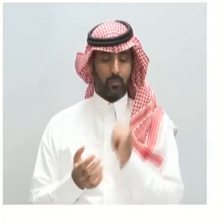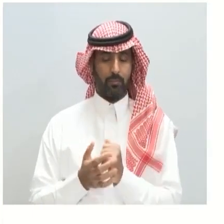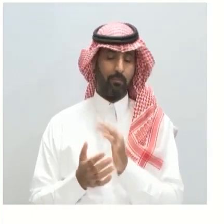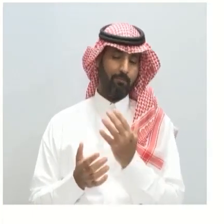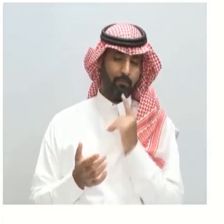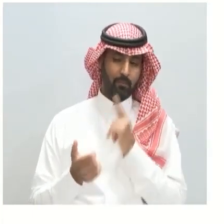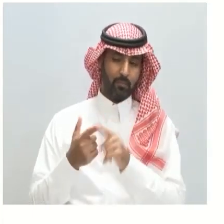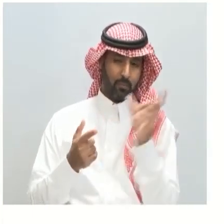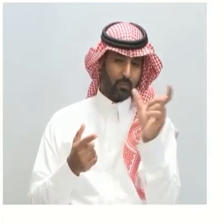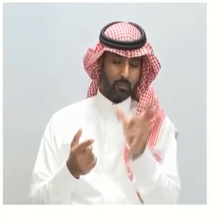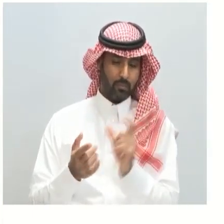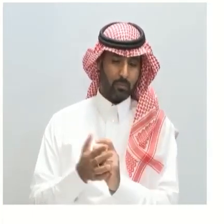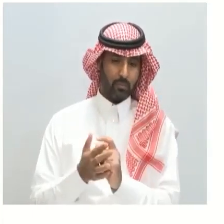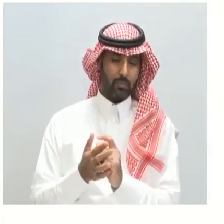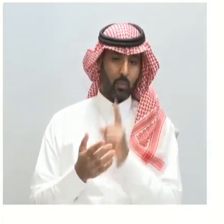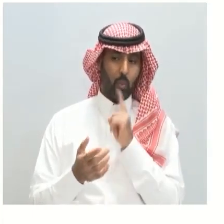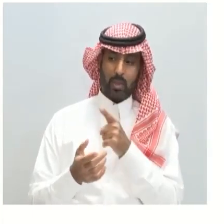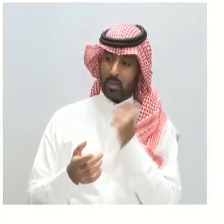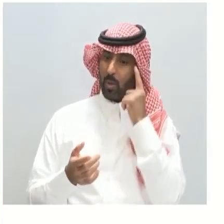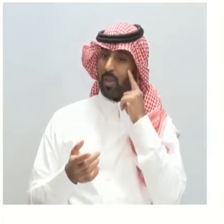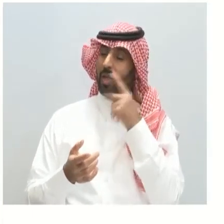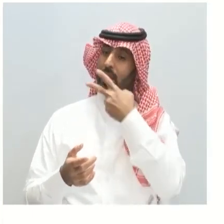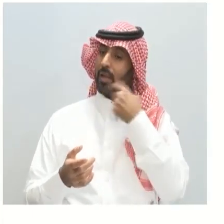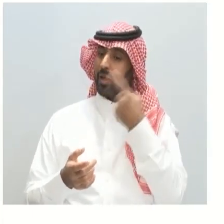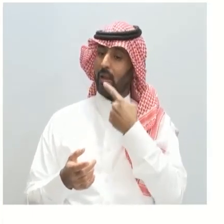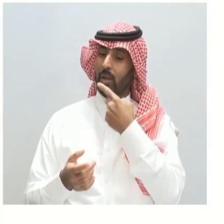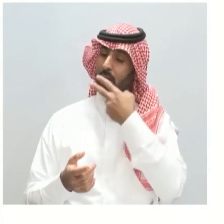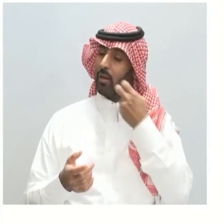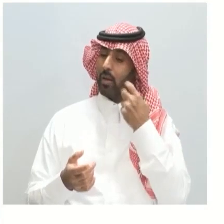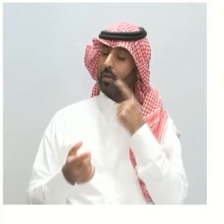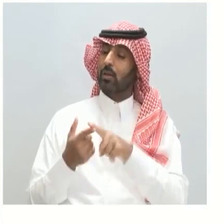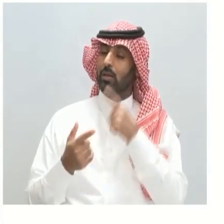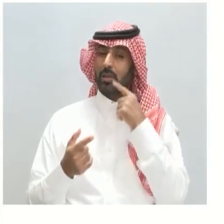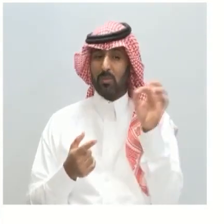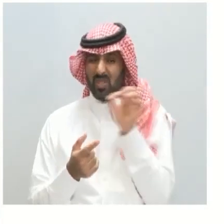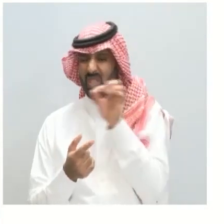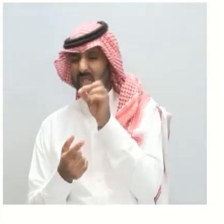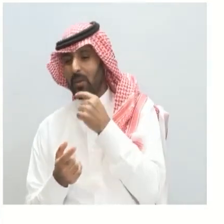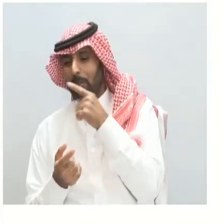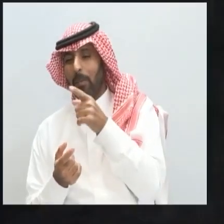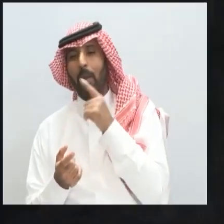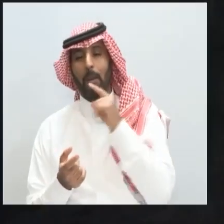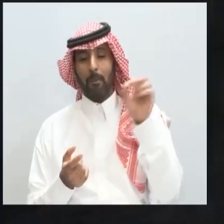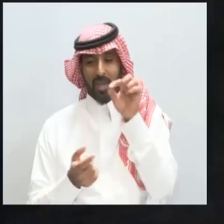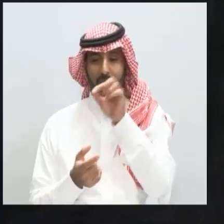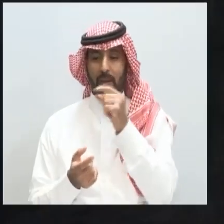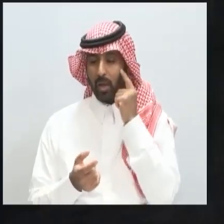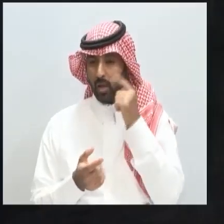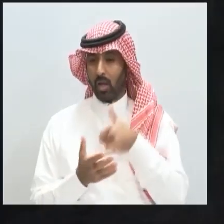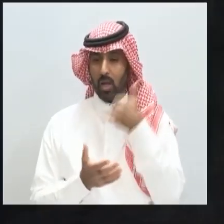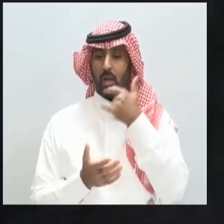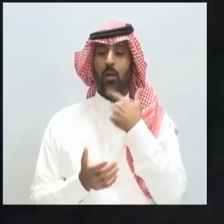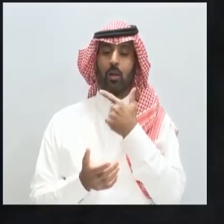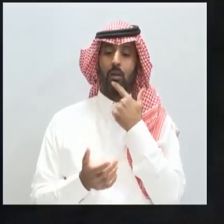maybe play words. For example, what's smarter than a talking cat? We said a spelling bee. You see the play here,